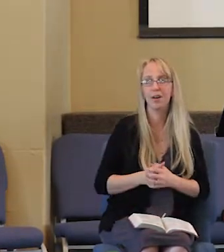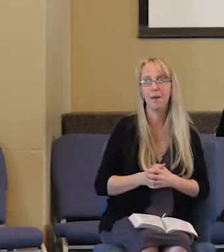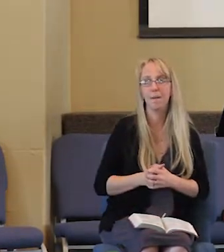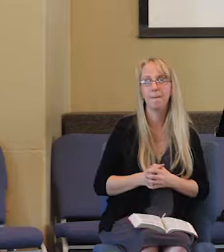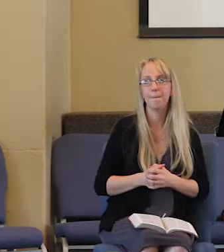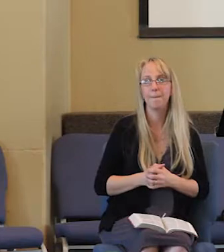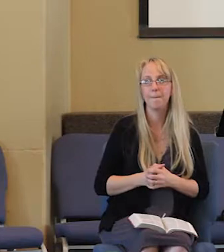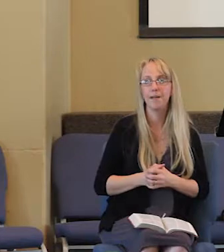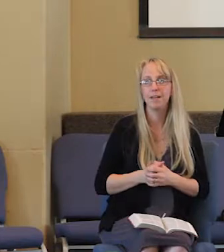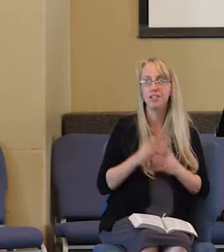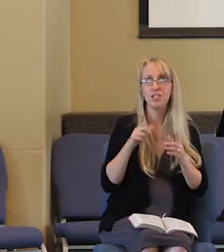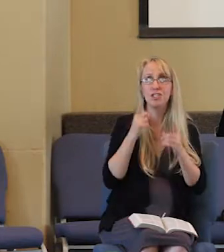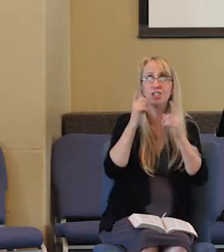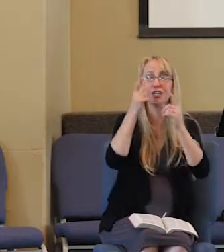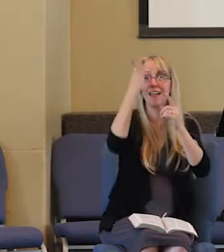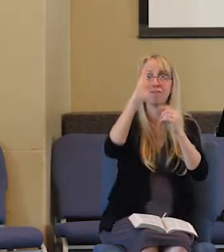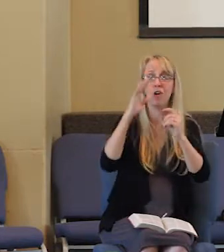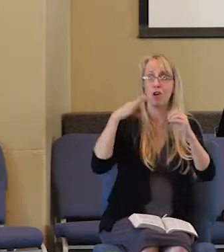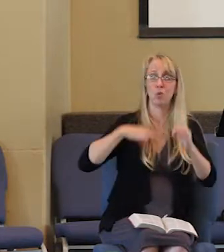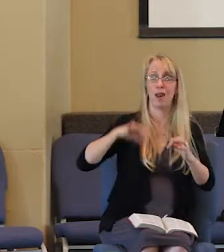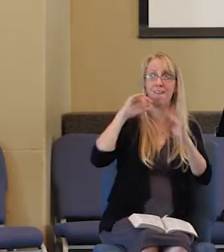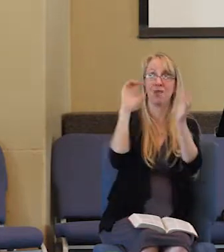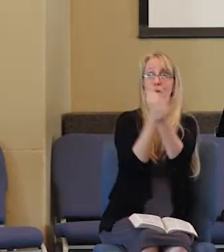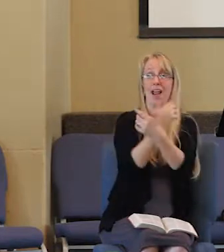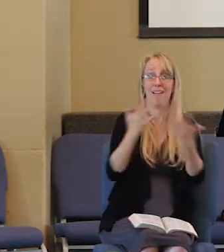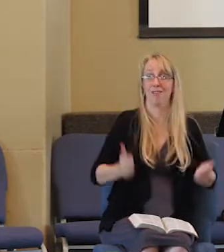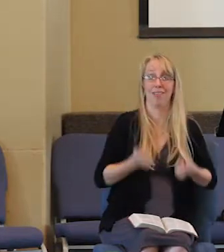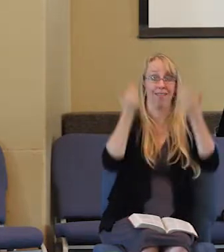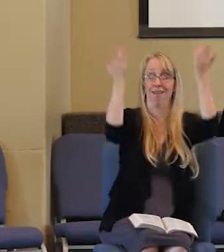She gave God credit for everything.